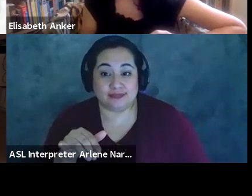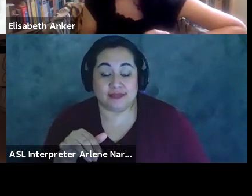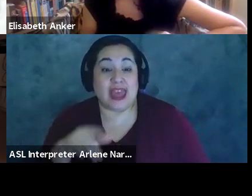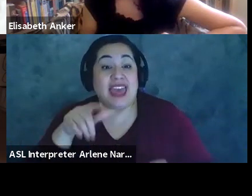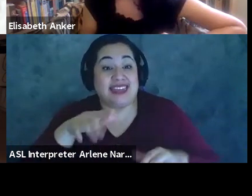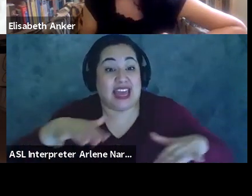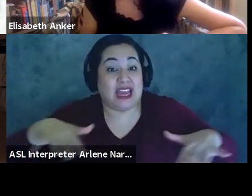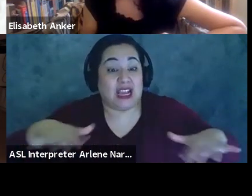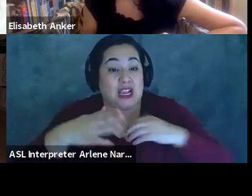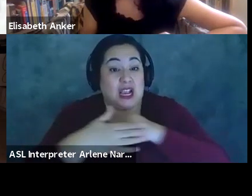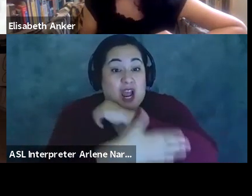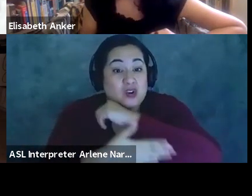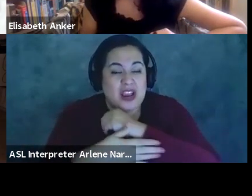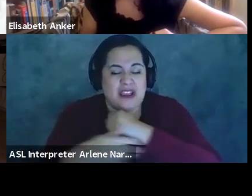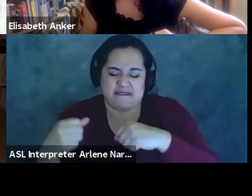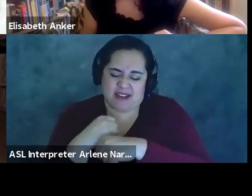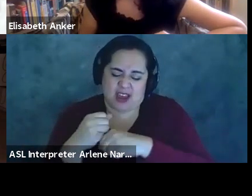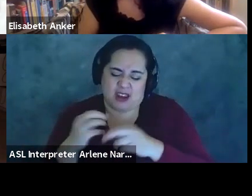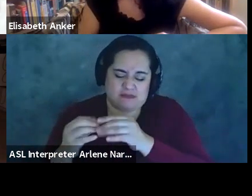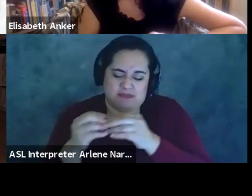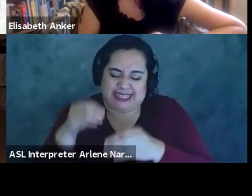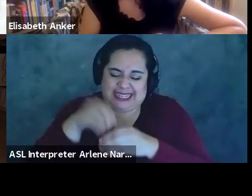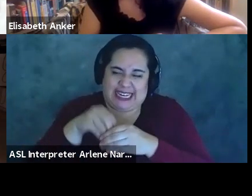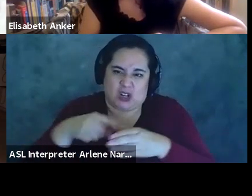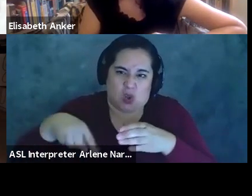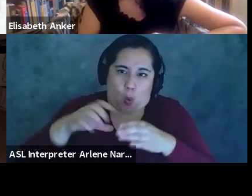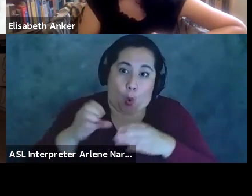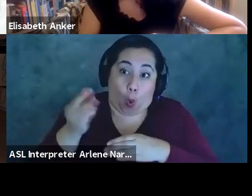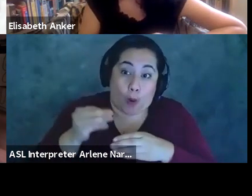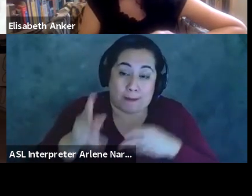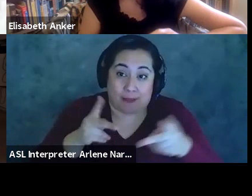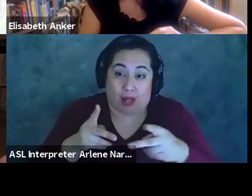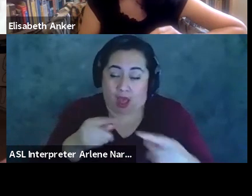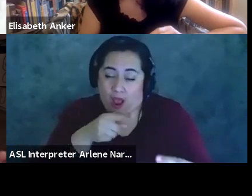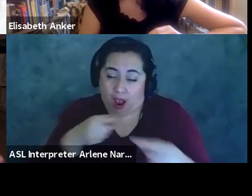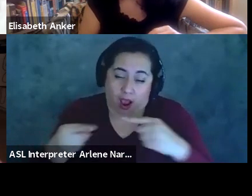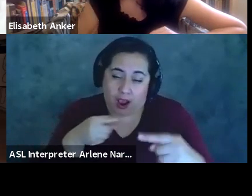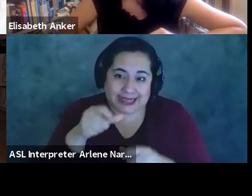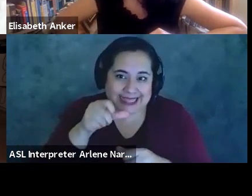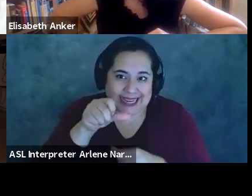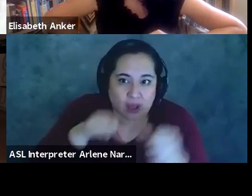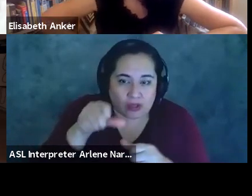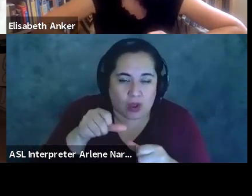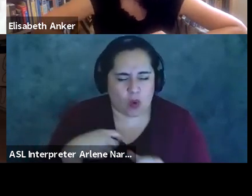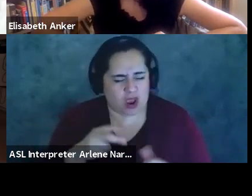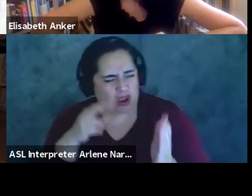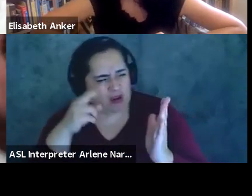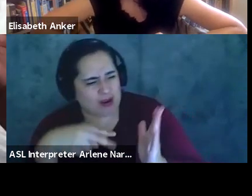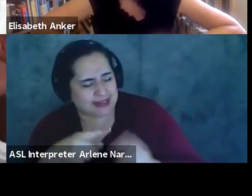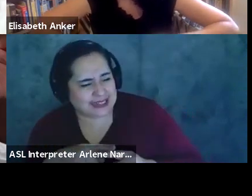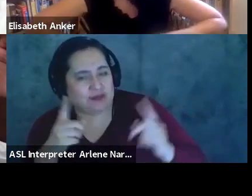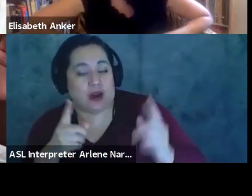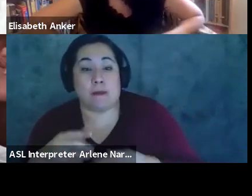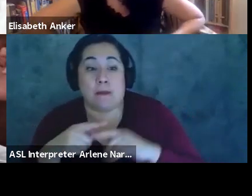a war against its own people. We could reread in an entirely different way today